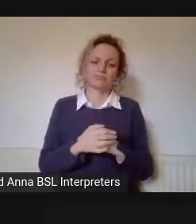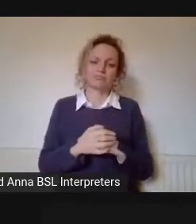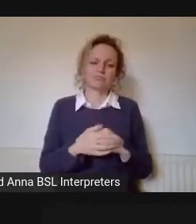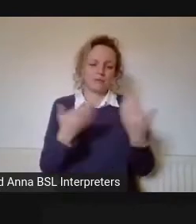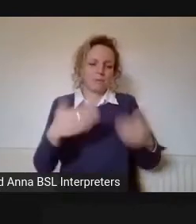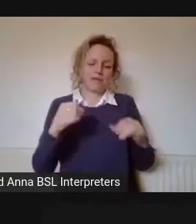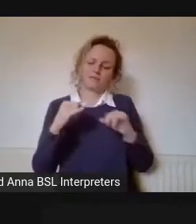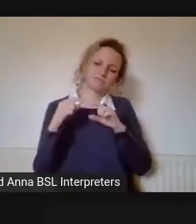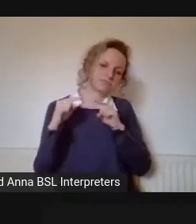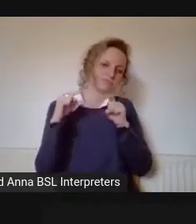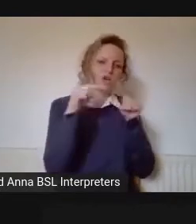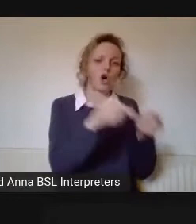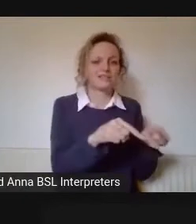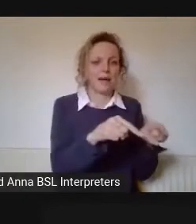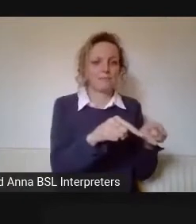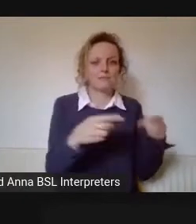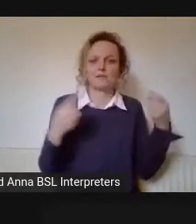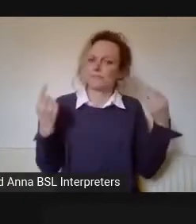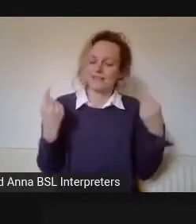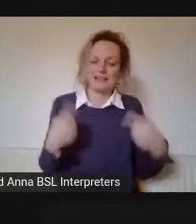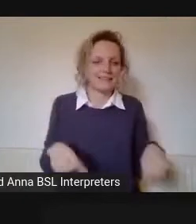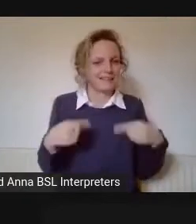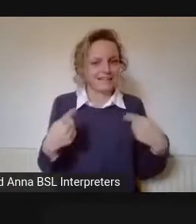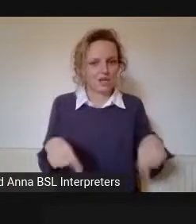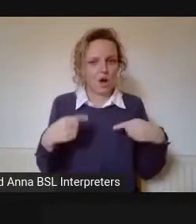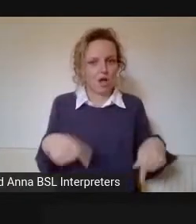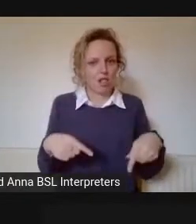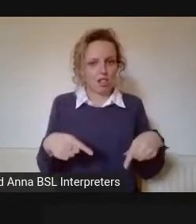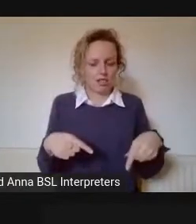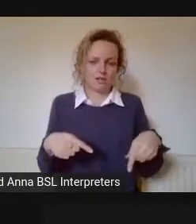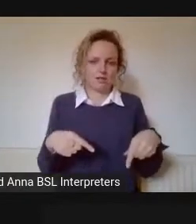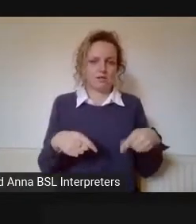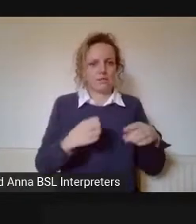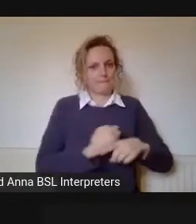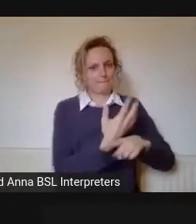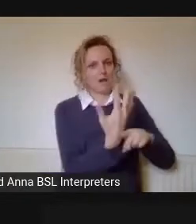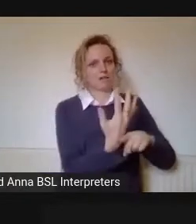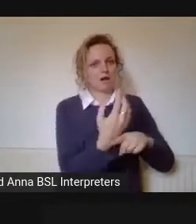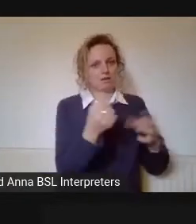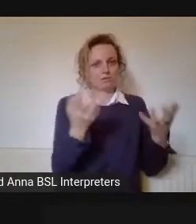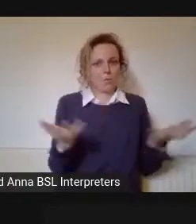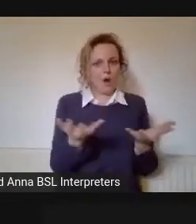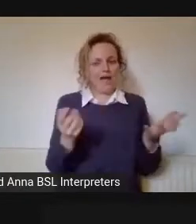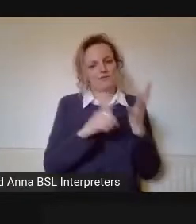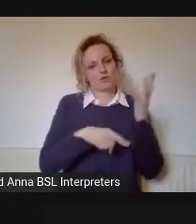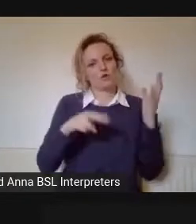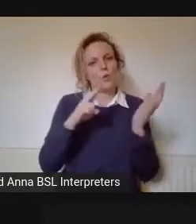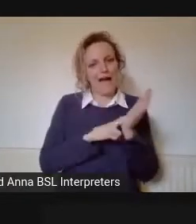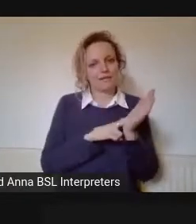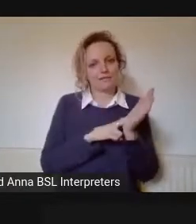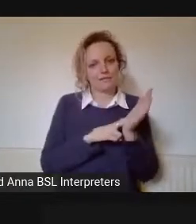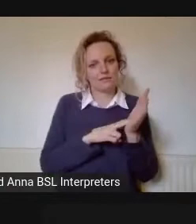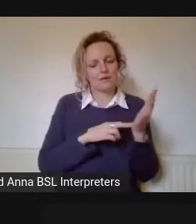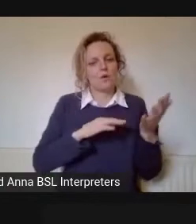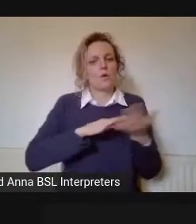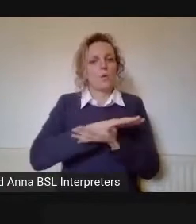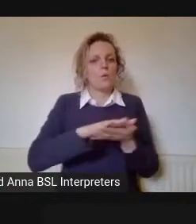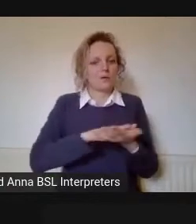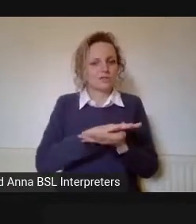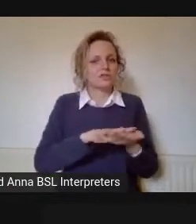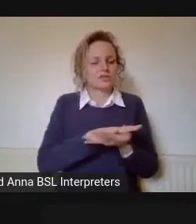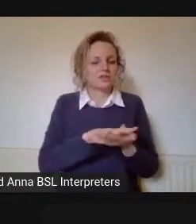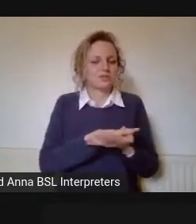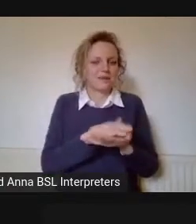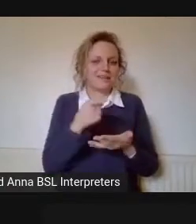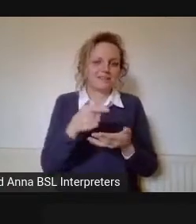condemned as a illegal species in the UN, basically, which gave it further legitimacy for